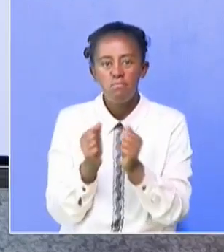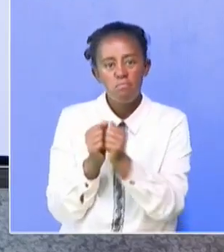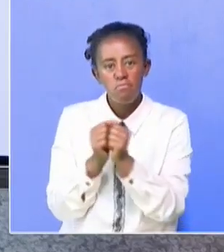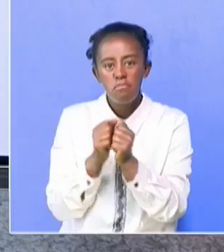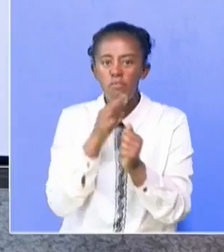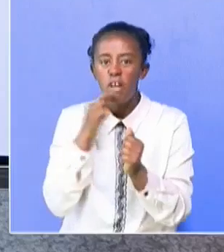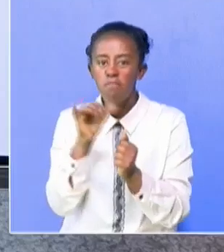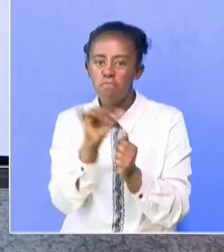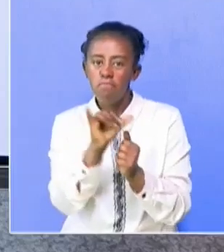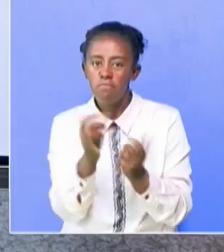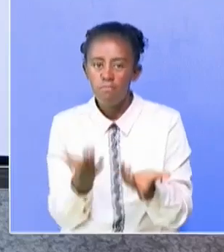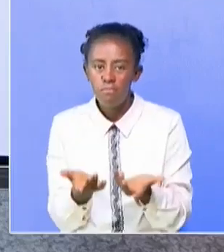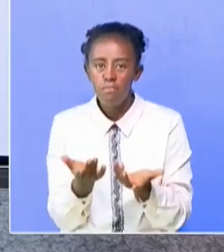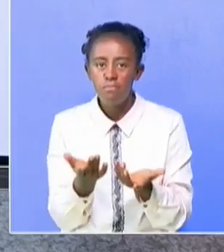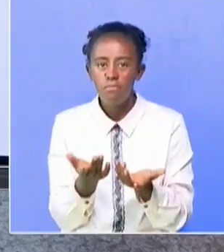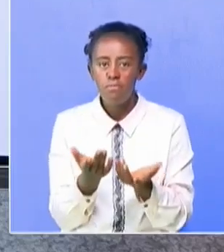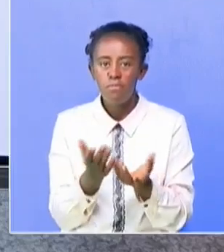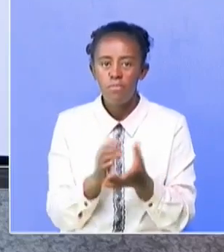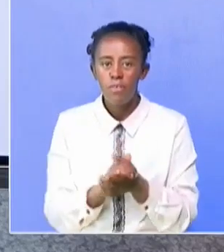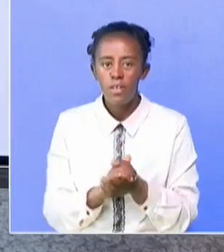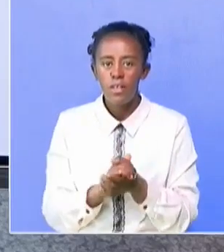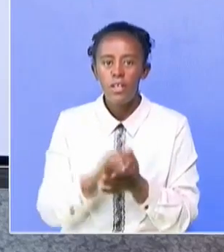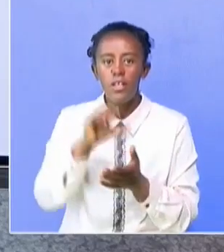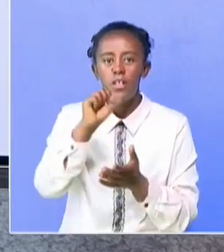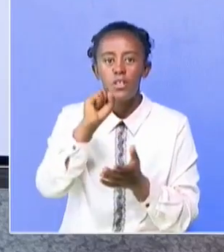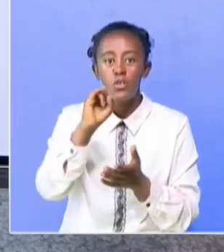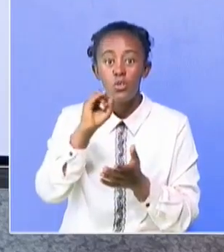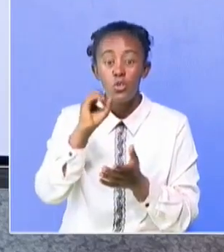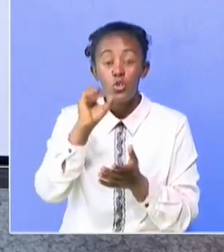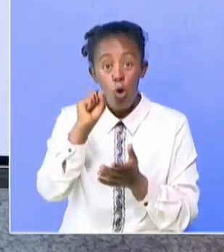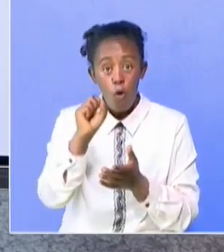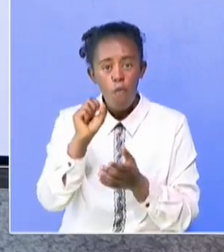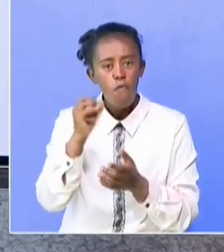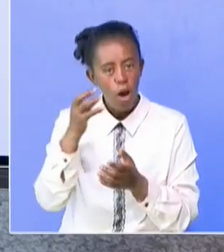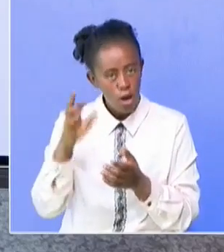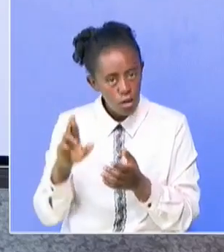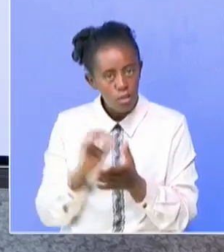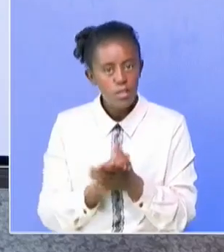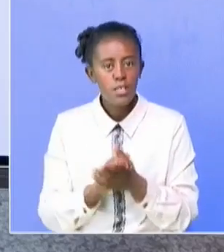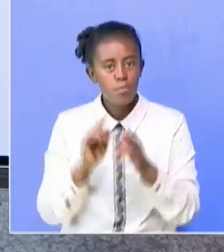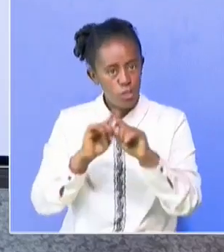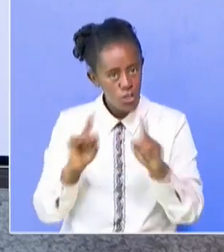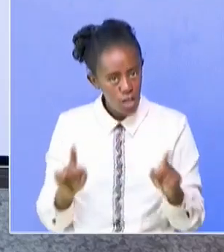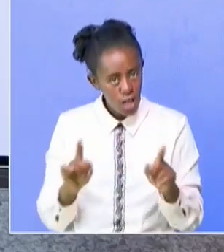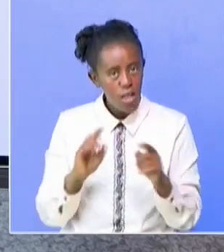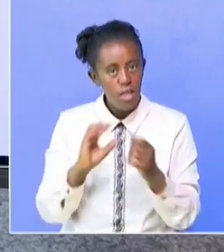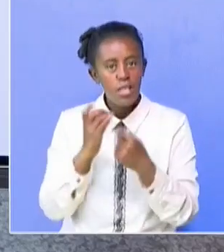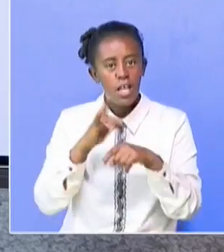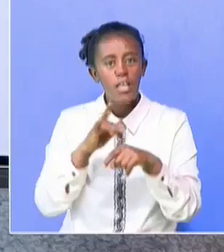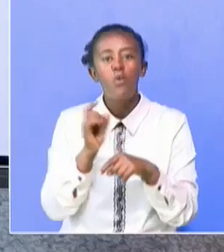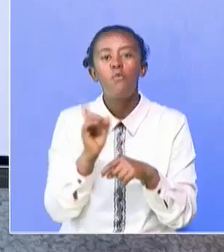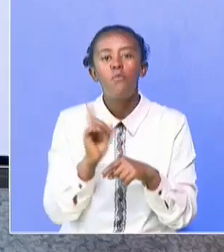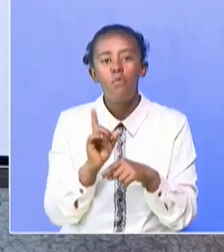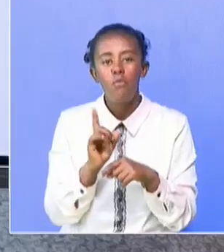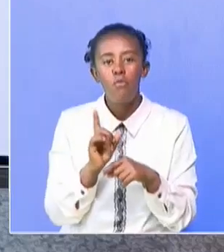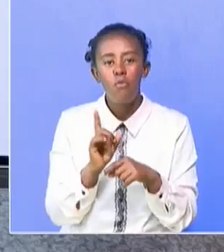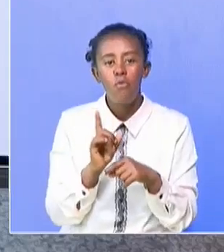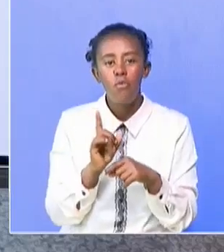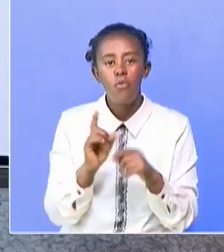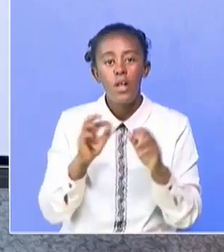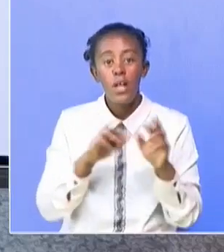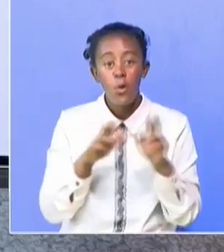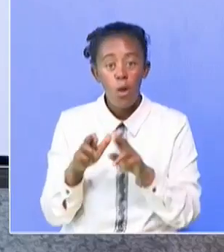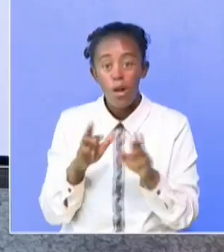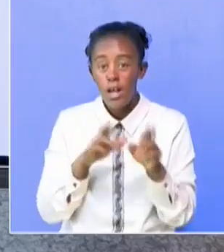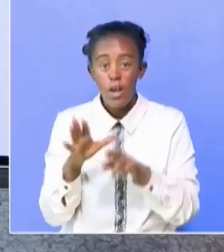verbs that we have seen so far since last time, especially in the case of what? In the case of regular